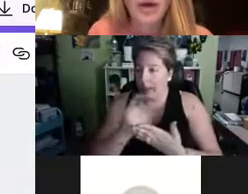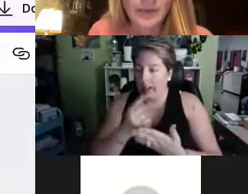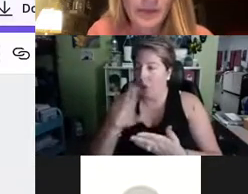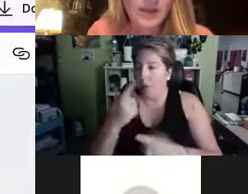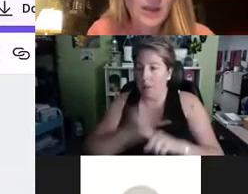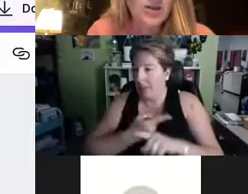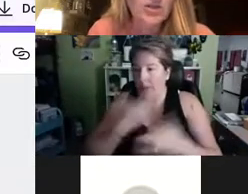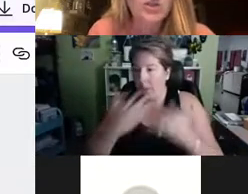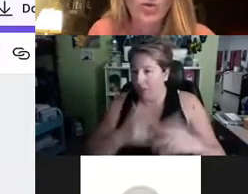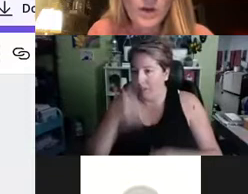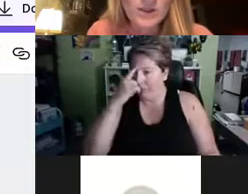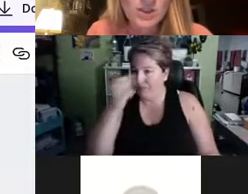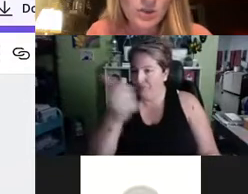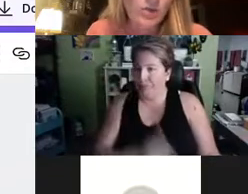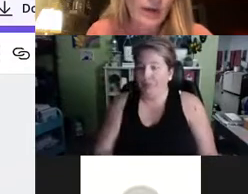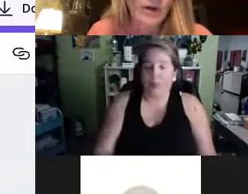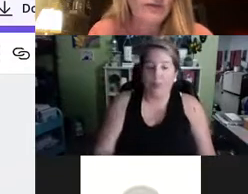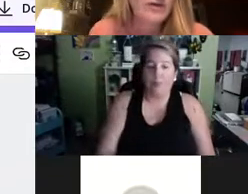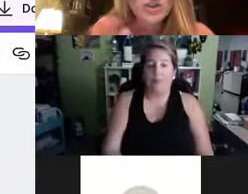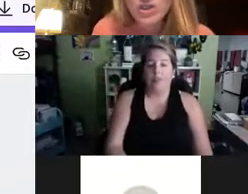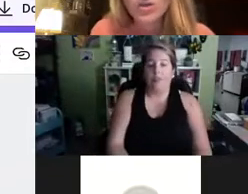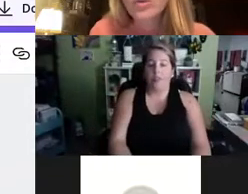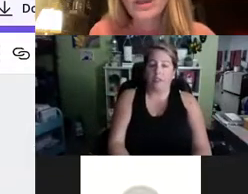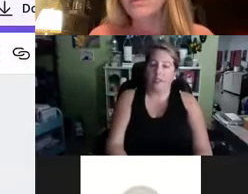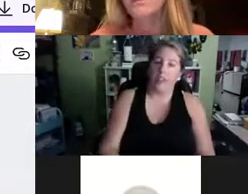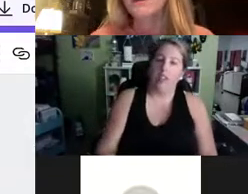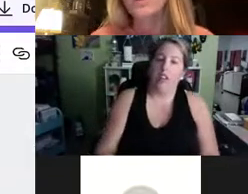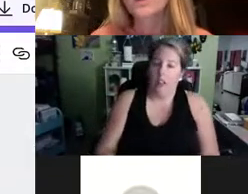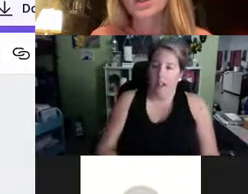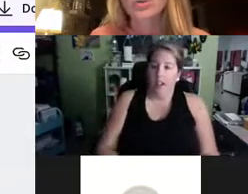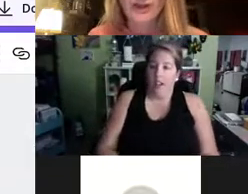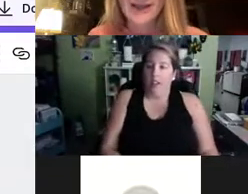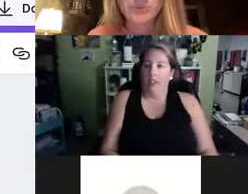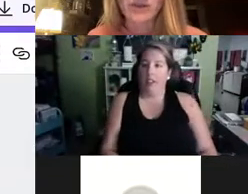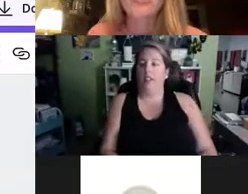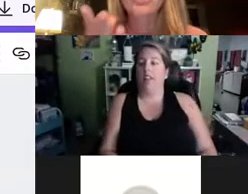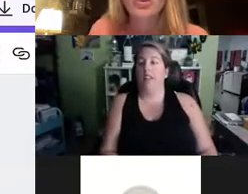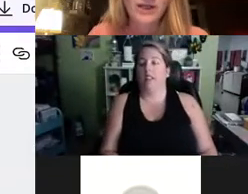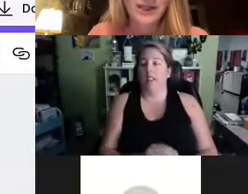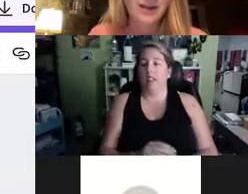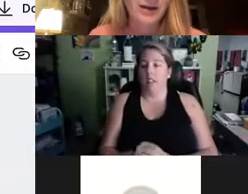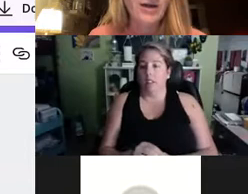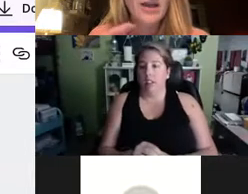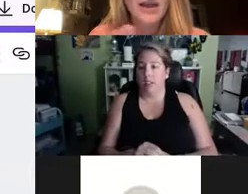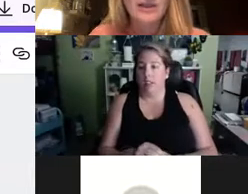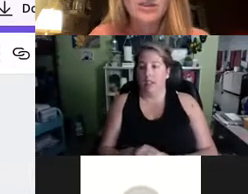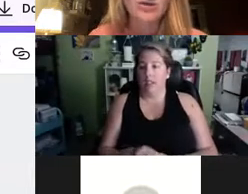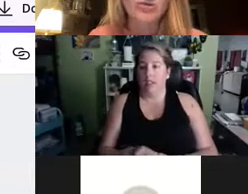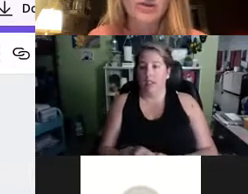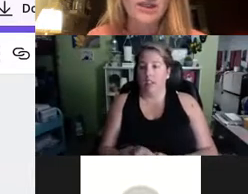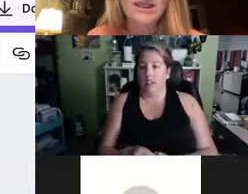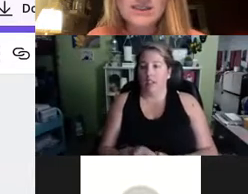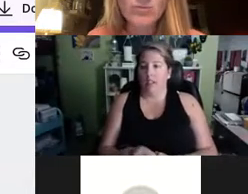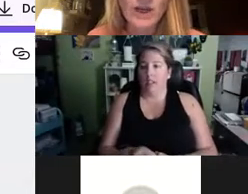once a month, you could do a what's new, and whatever is new that maybe wasn't new last month, you could put in there, and just